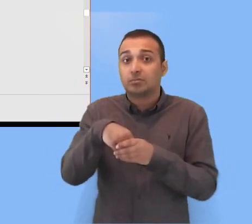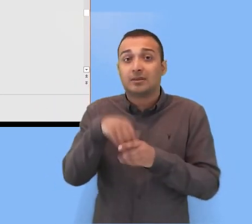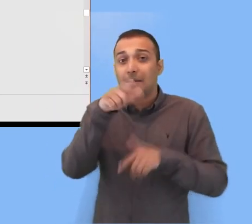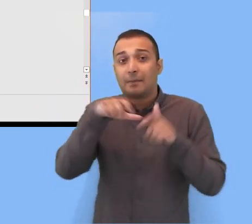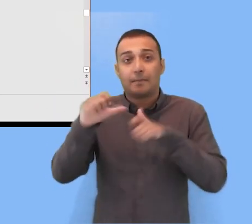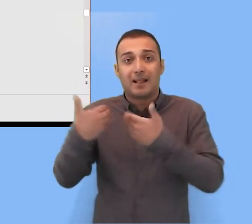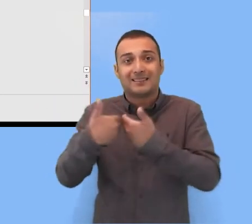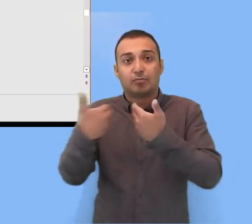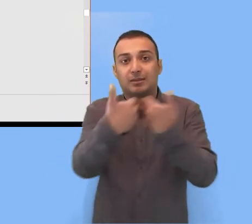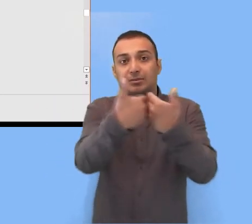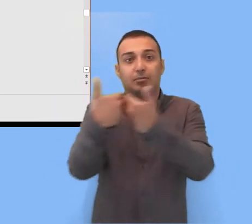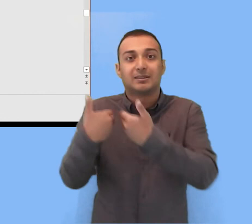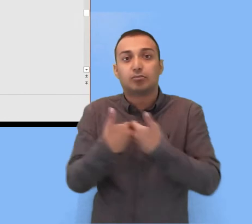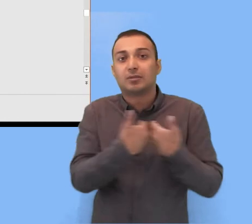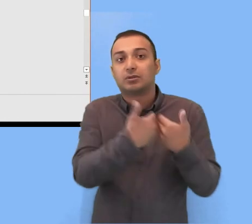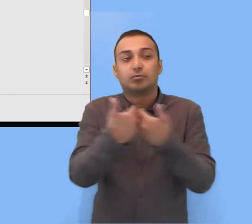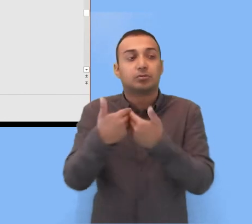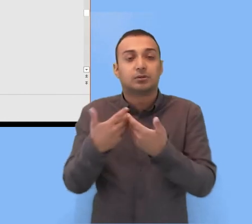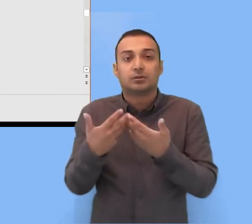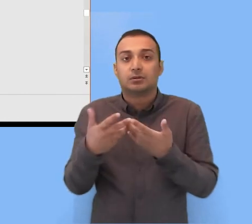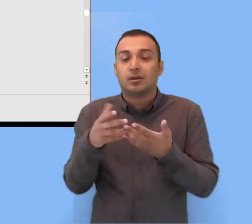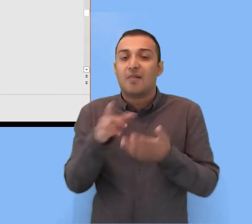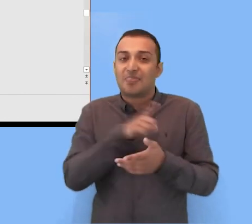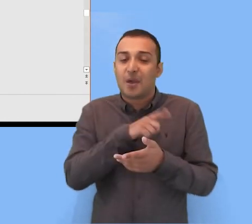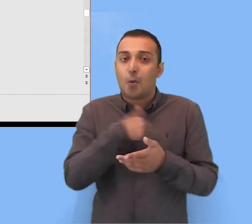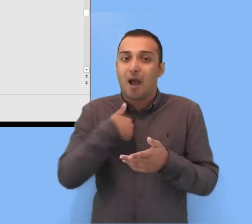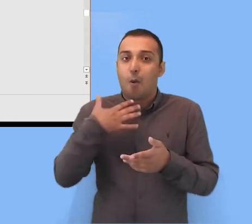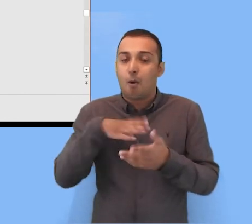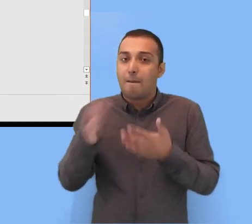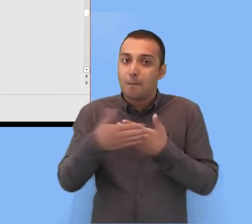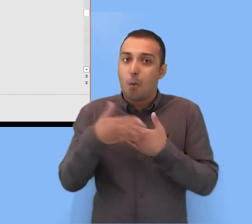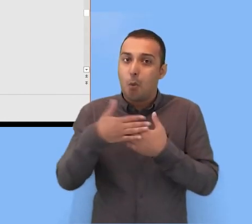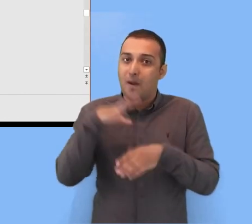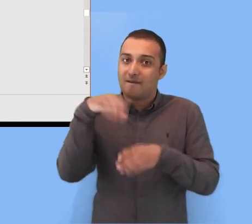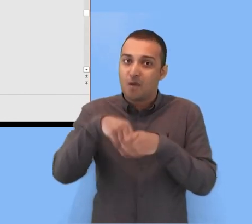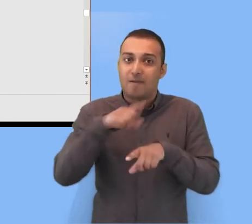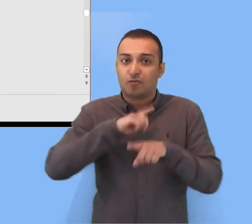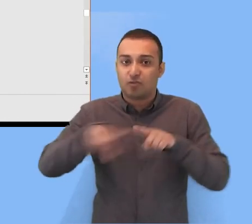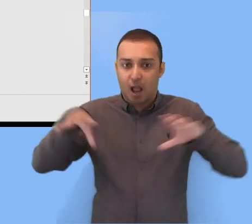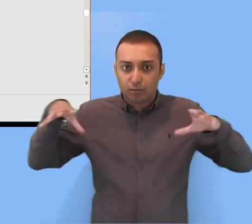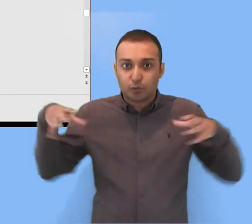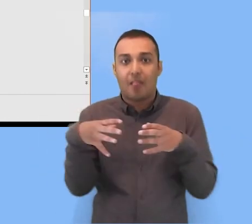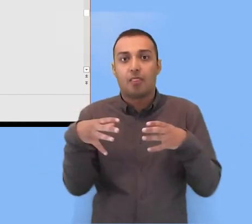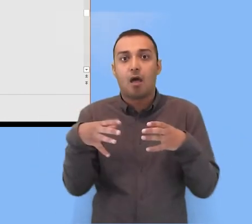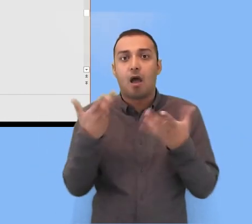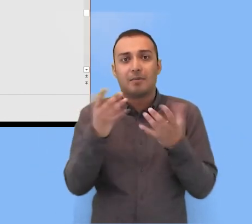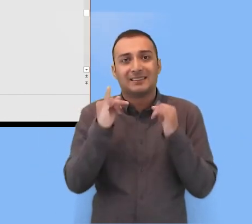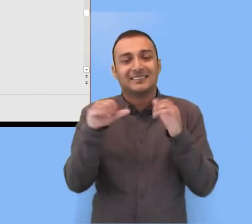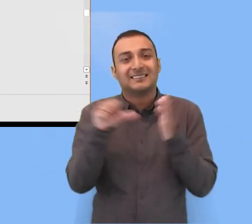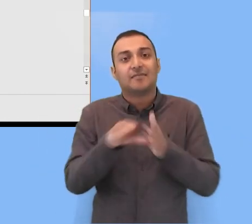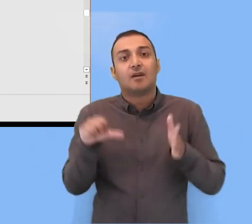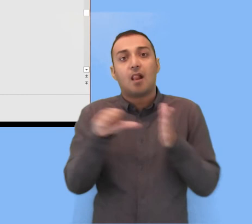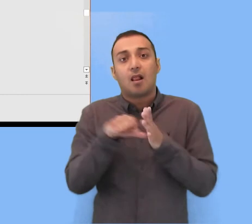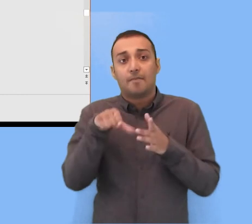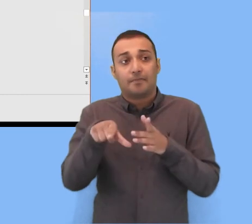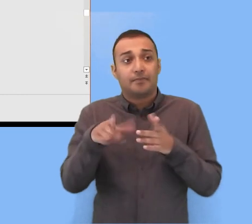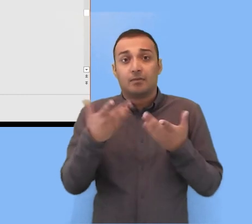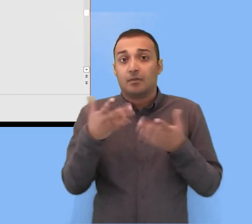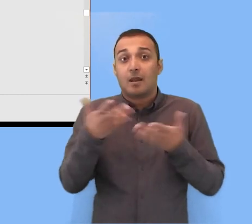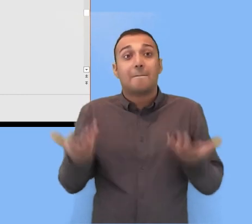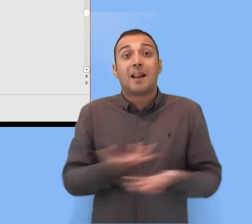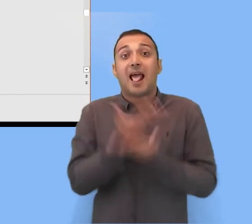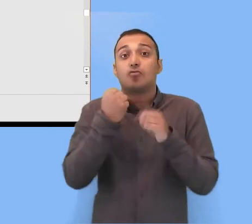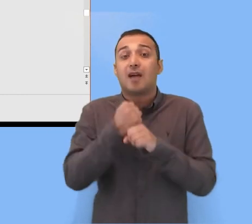get involved, to come together more. It's a bit difficult in the playground. Even if you're educated,